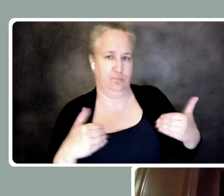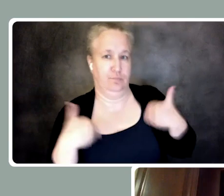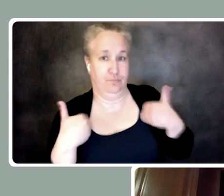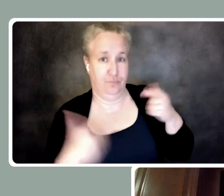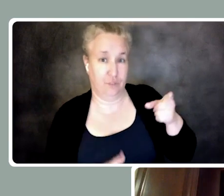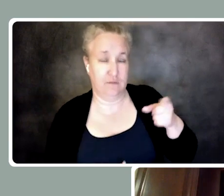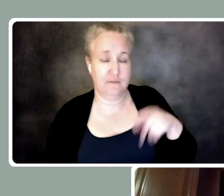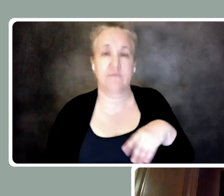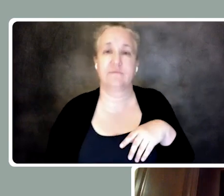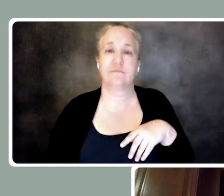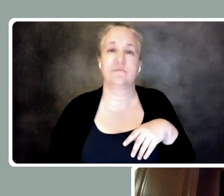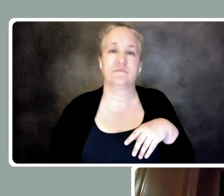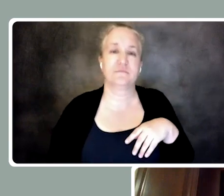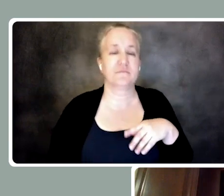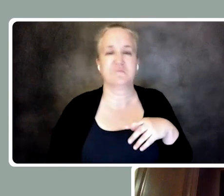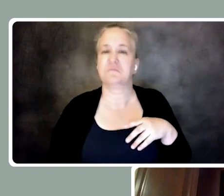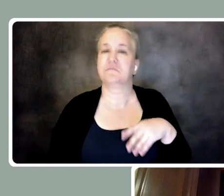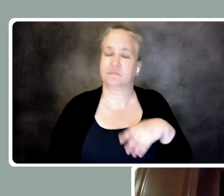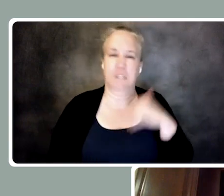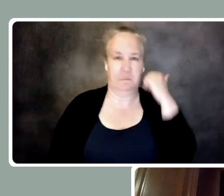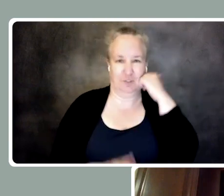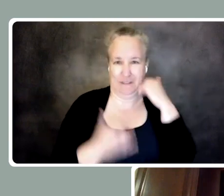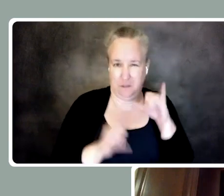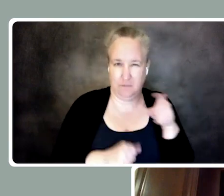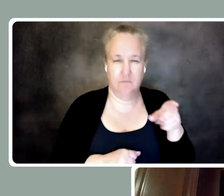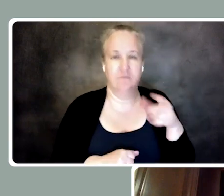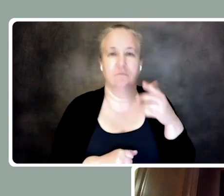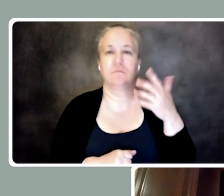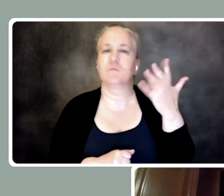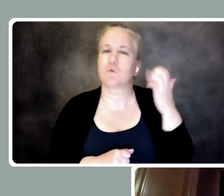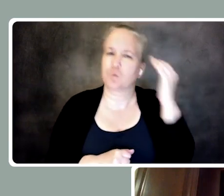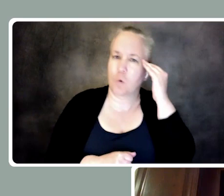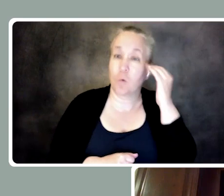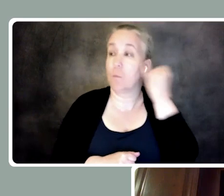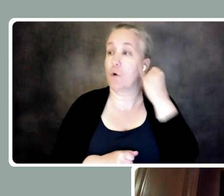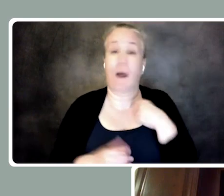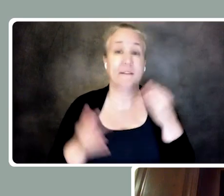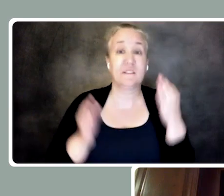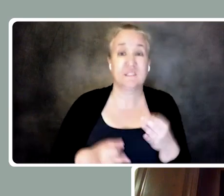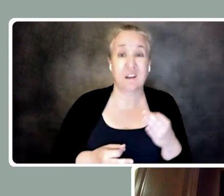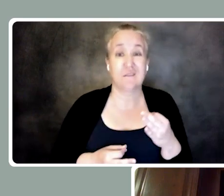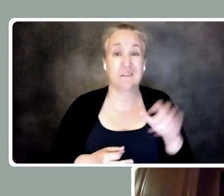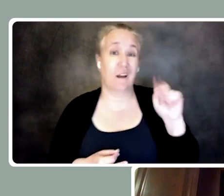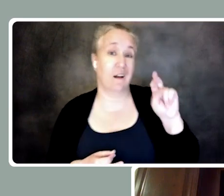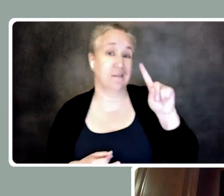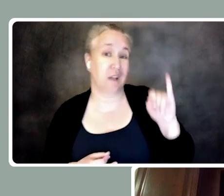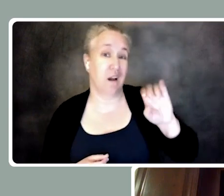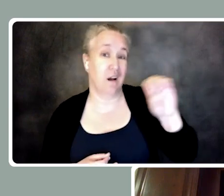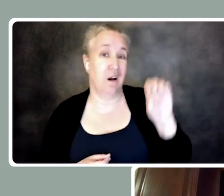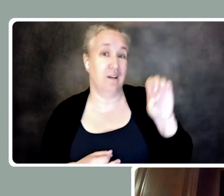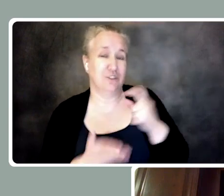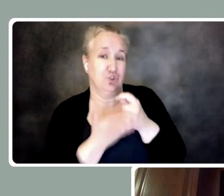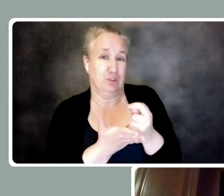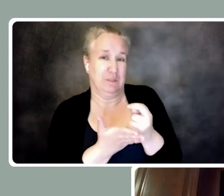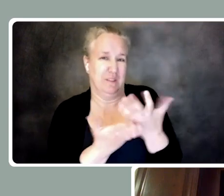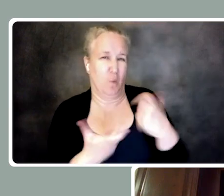and premenopausal and wants to know if they decide to pause their anti-estrogen treatments